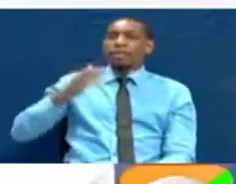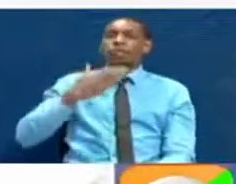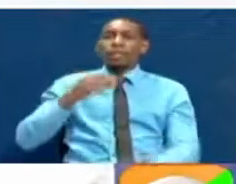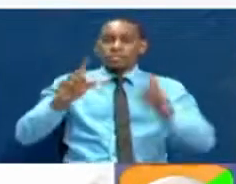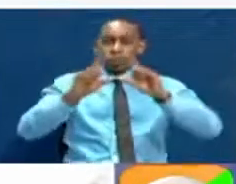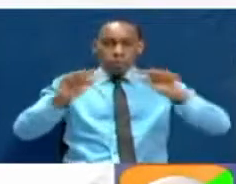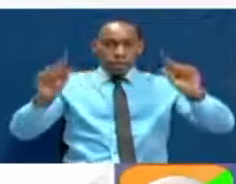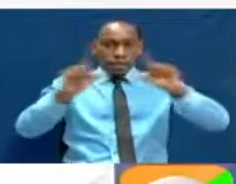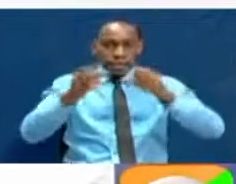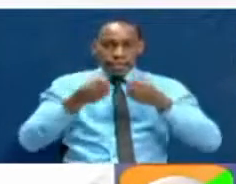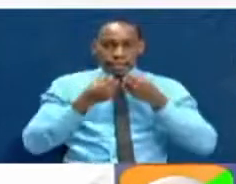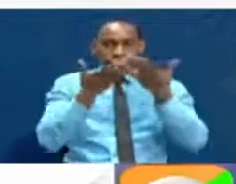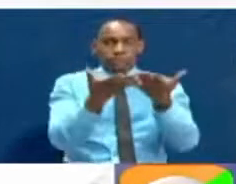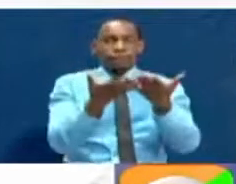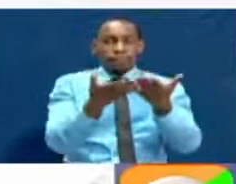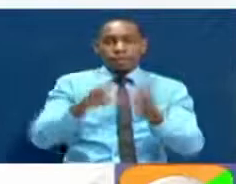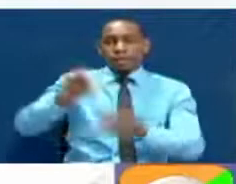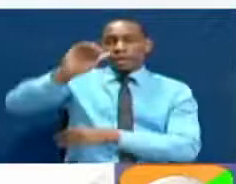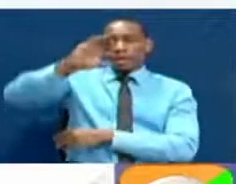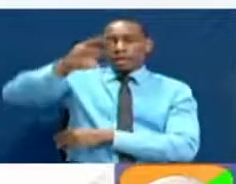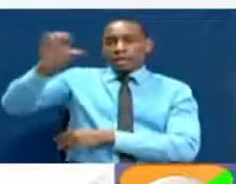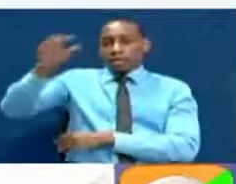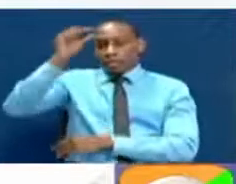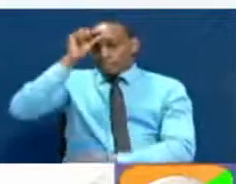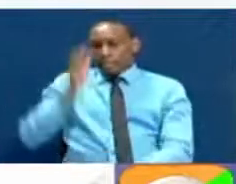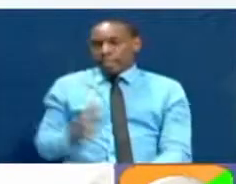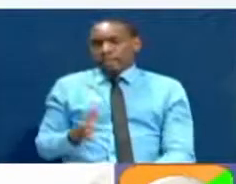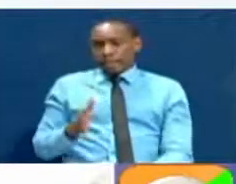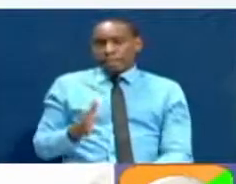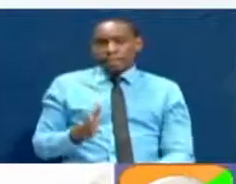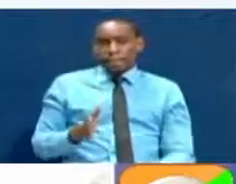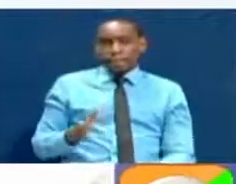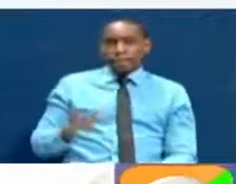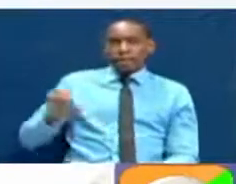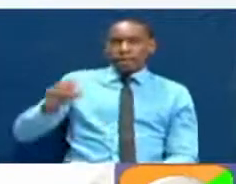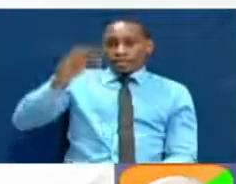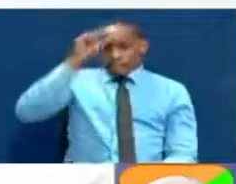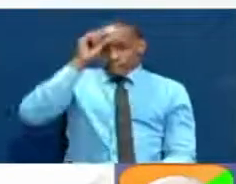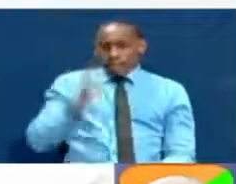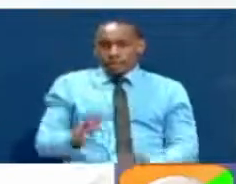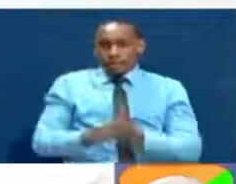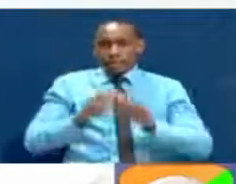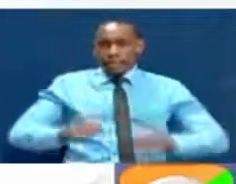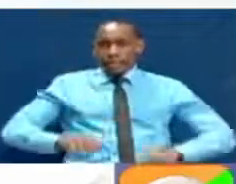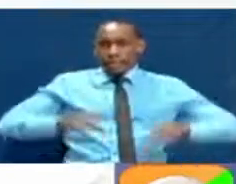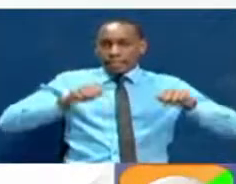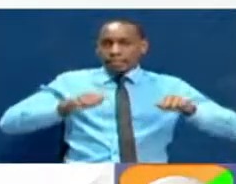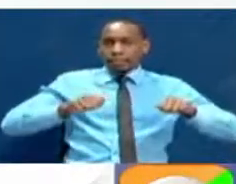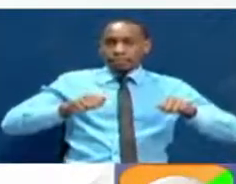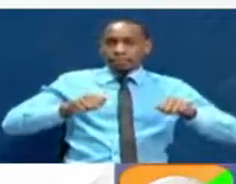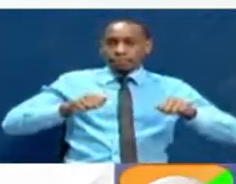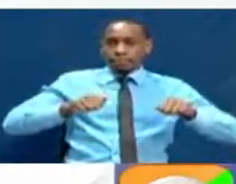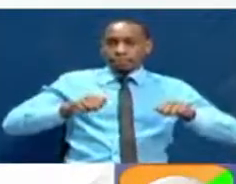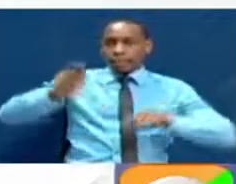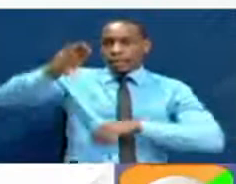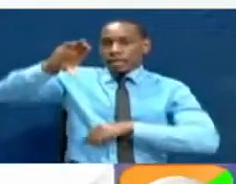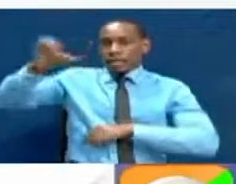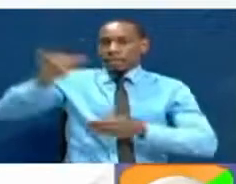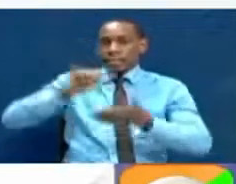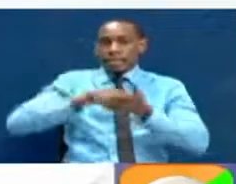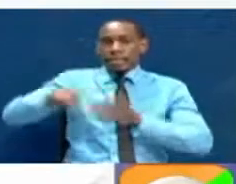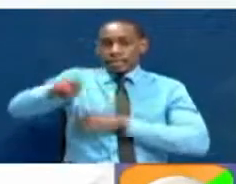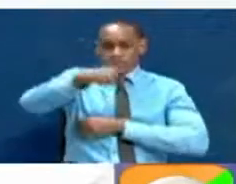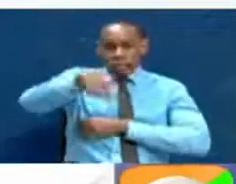message to county bosses, the governors, the executive in the counties, that we